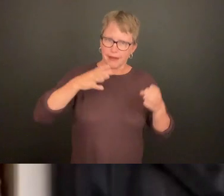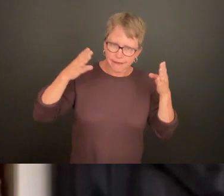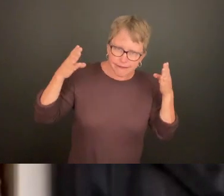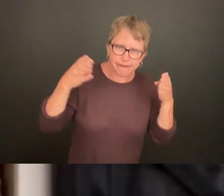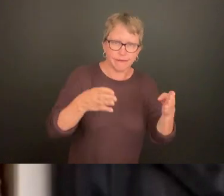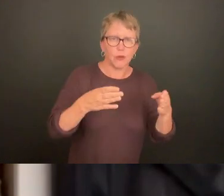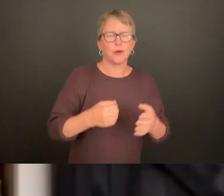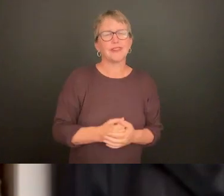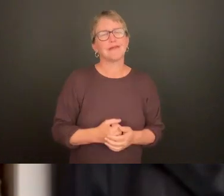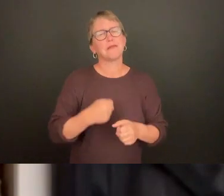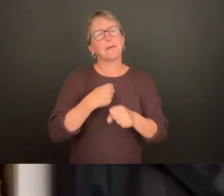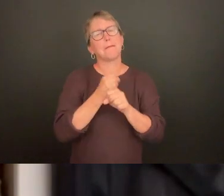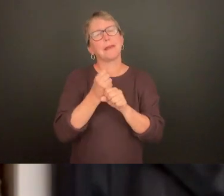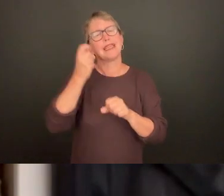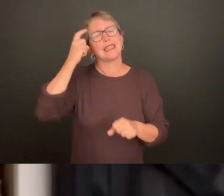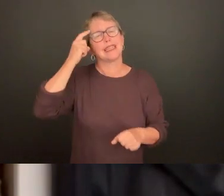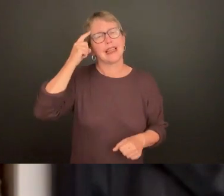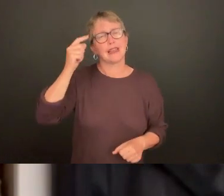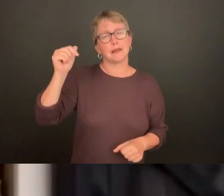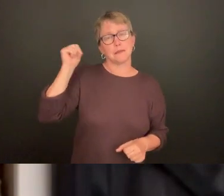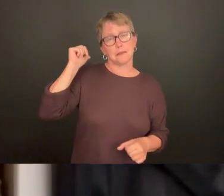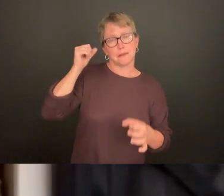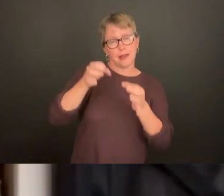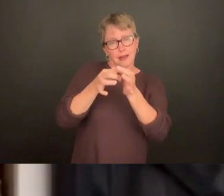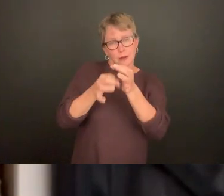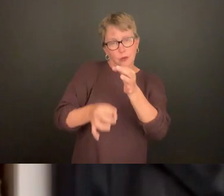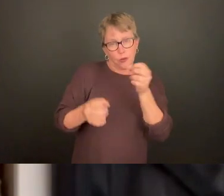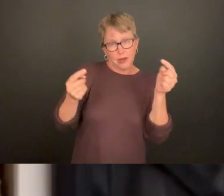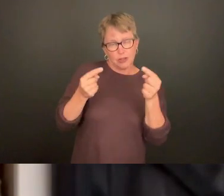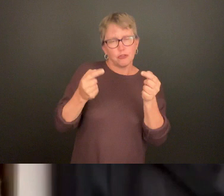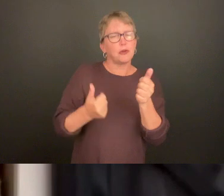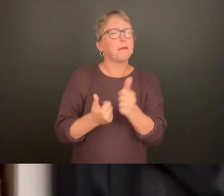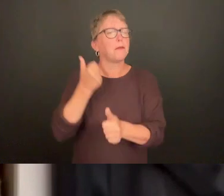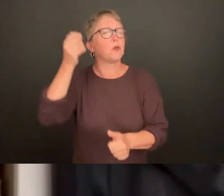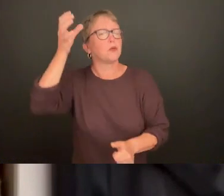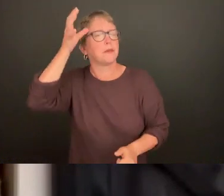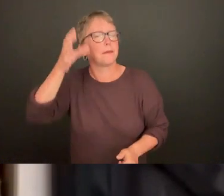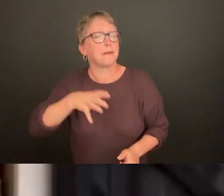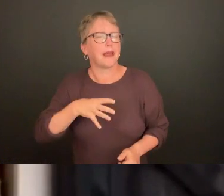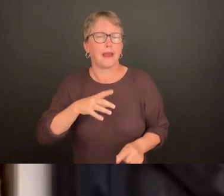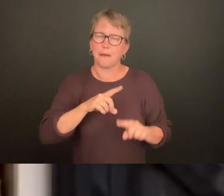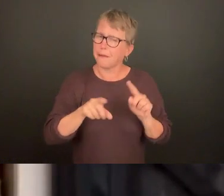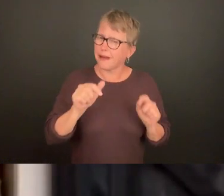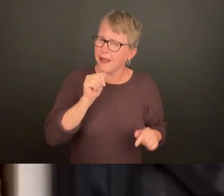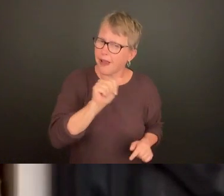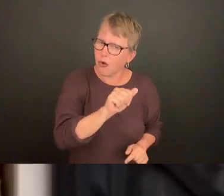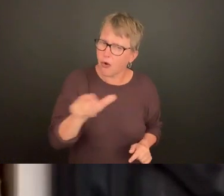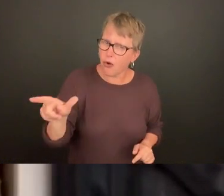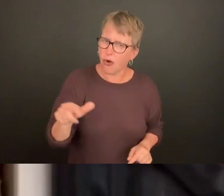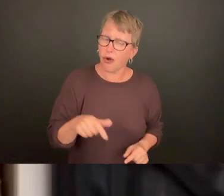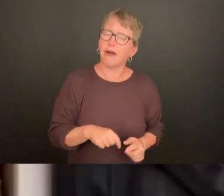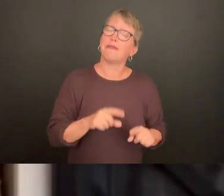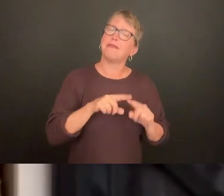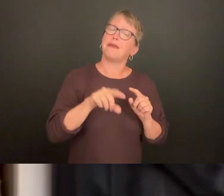but it's not all of us, but it's very male oriented. And for couples who are married at the